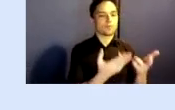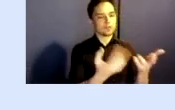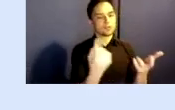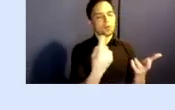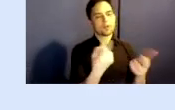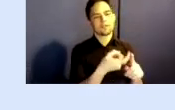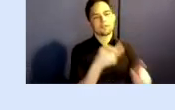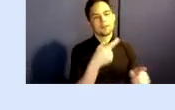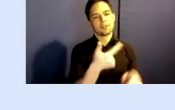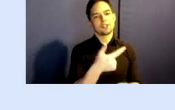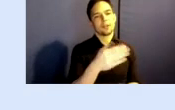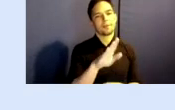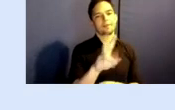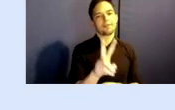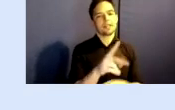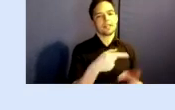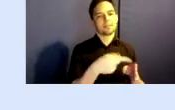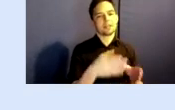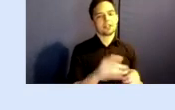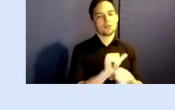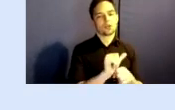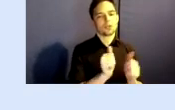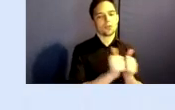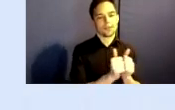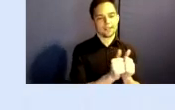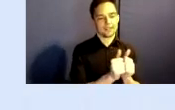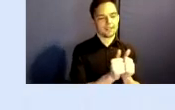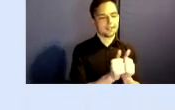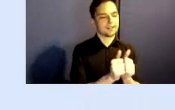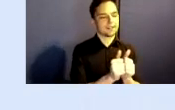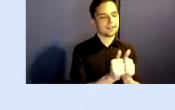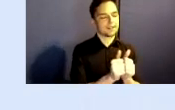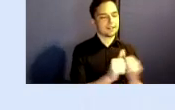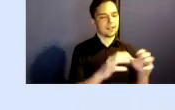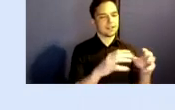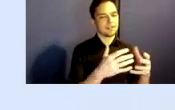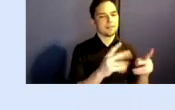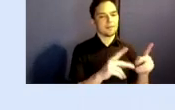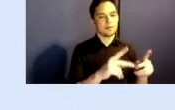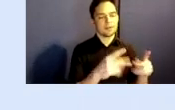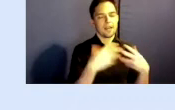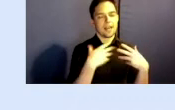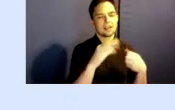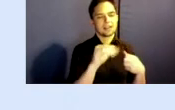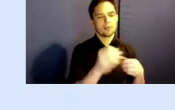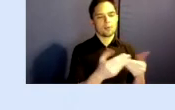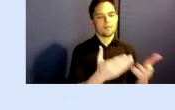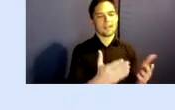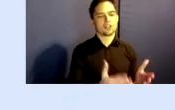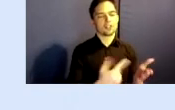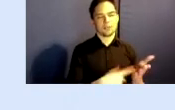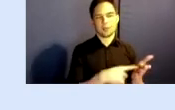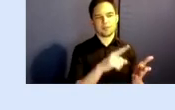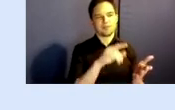a GBV specialist working with the health people and health provider. Sometimes it's just an